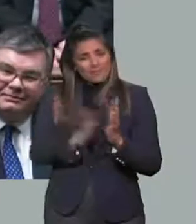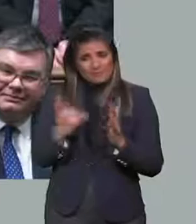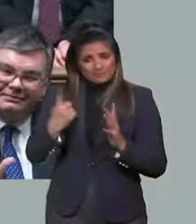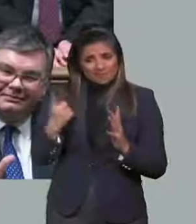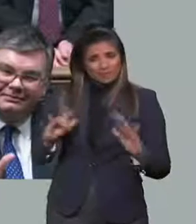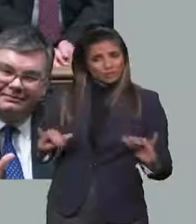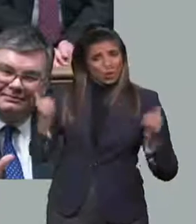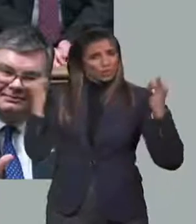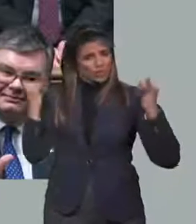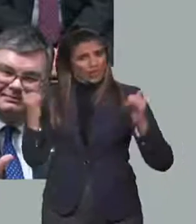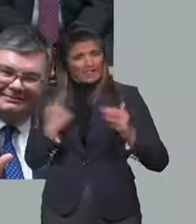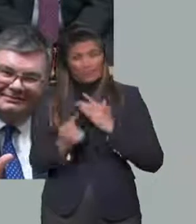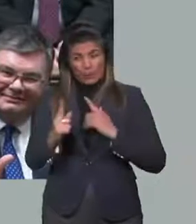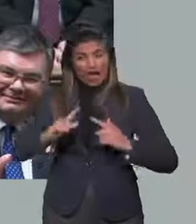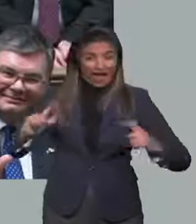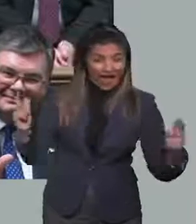individual.